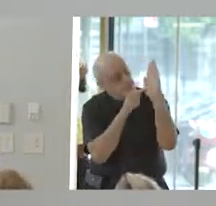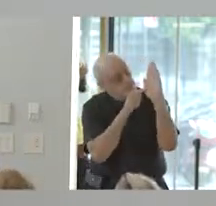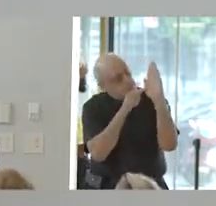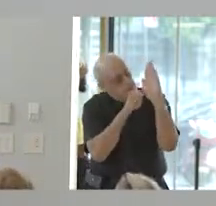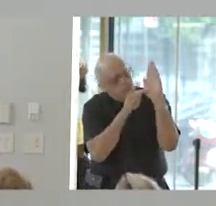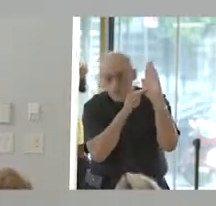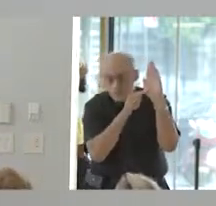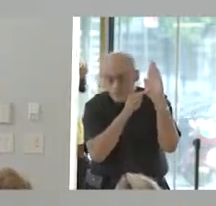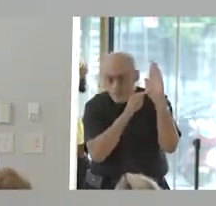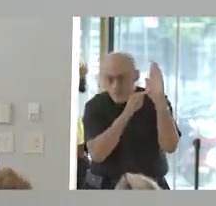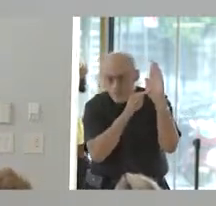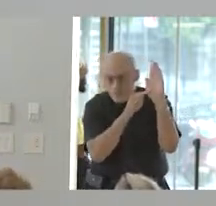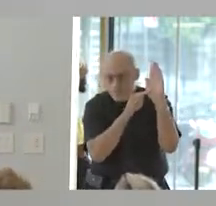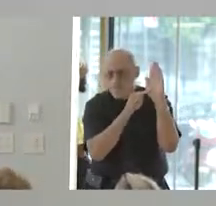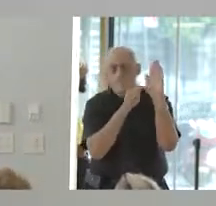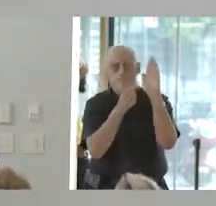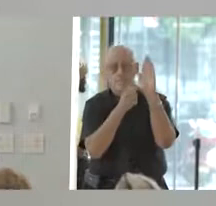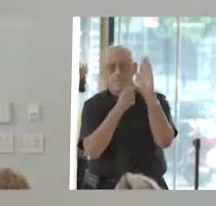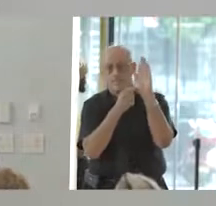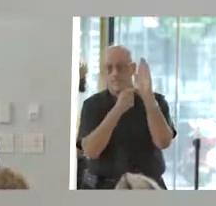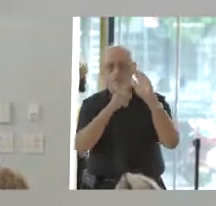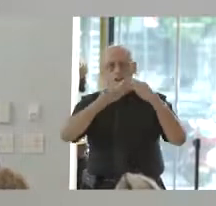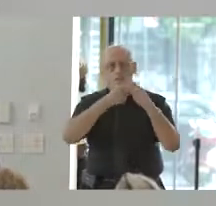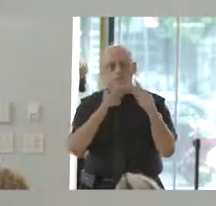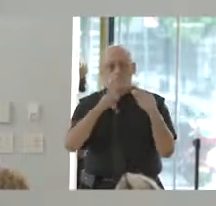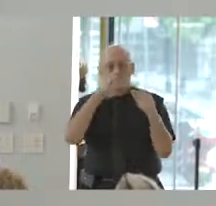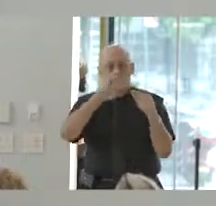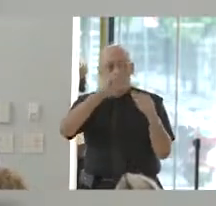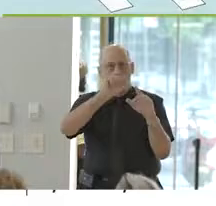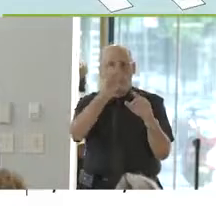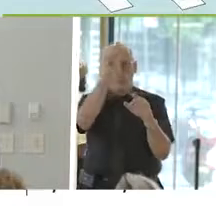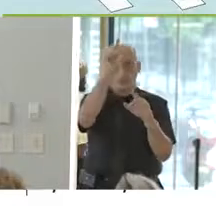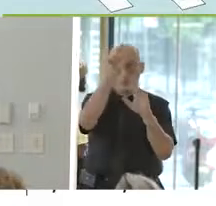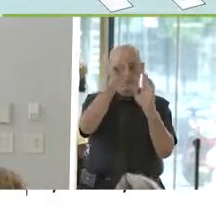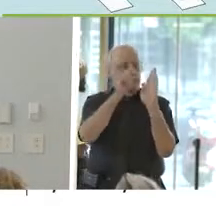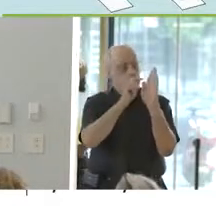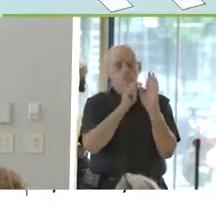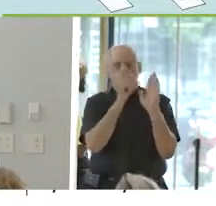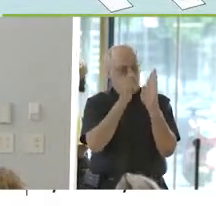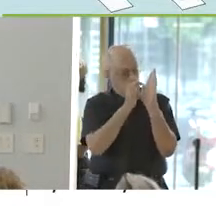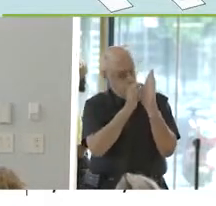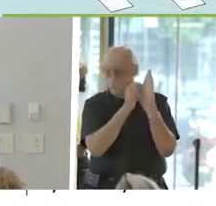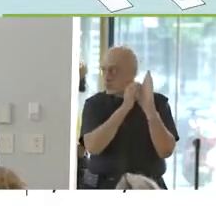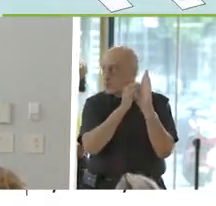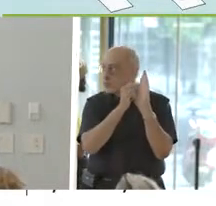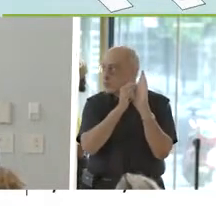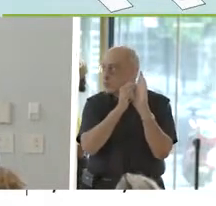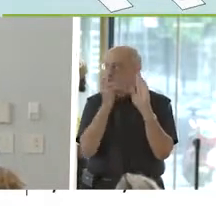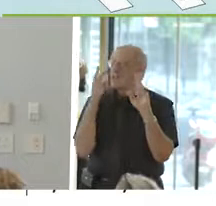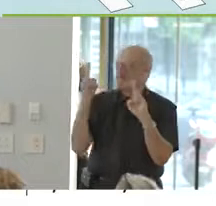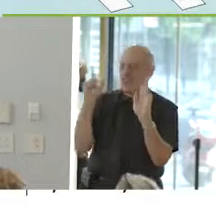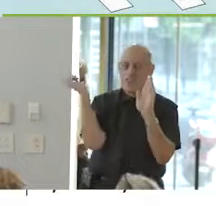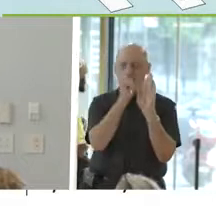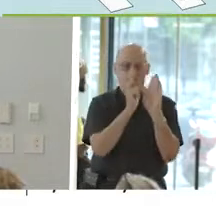Battery Park City Resiliency Project, which begins in Tribeca And if you can look at the